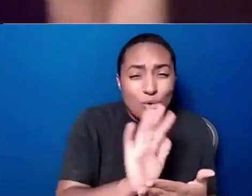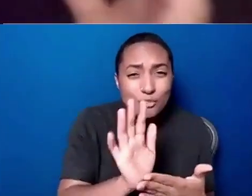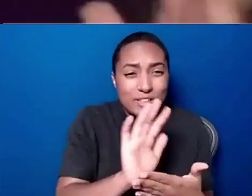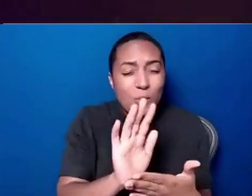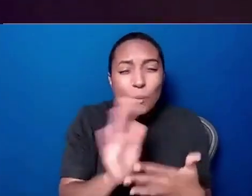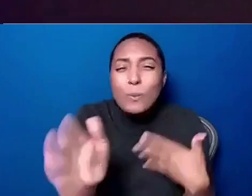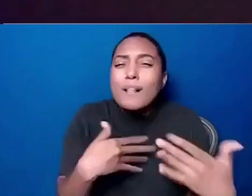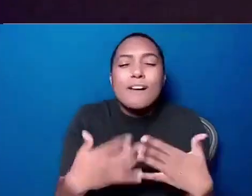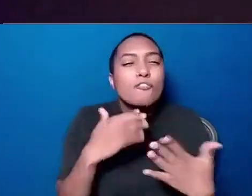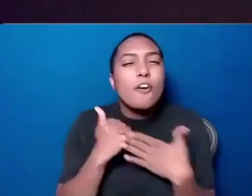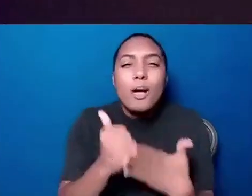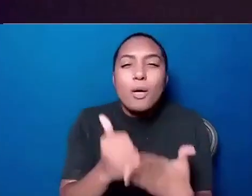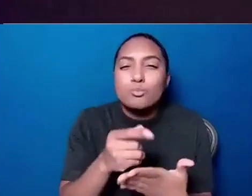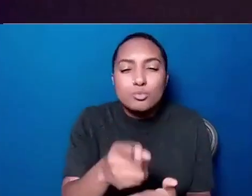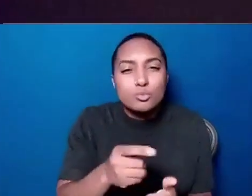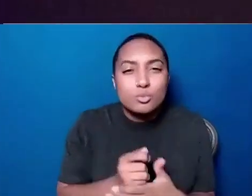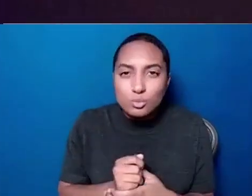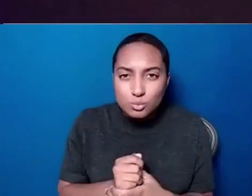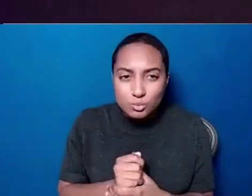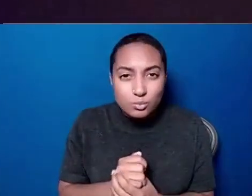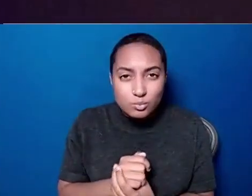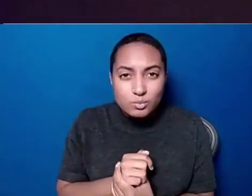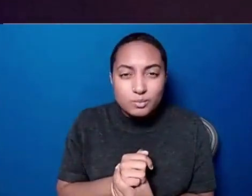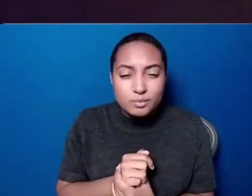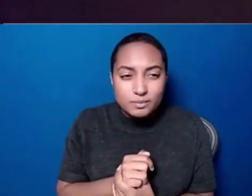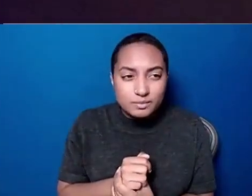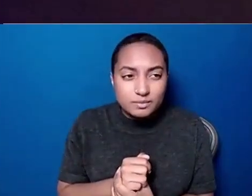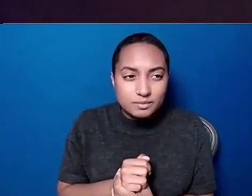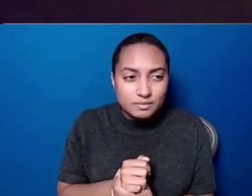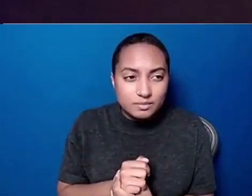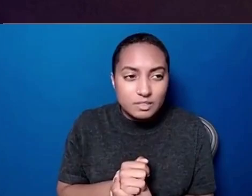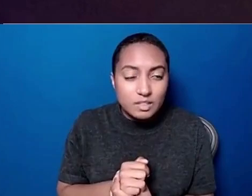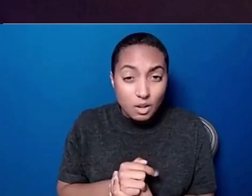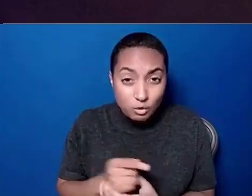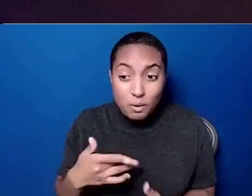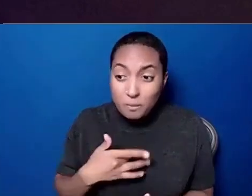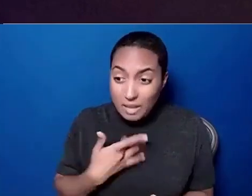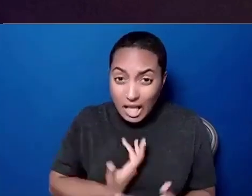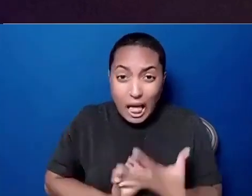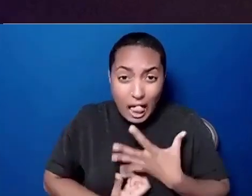I know what it is when it backs up on us.